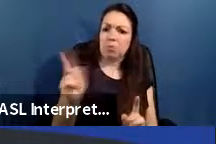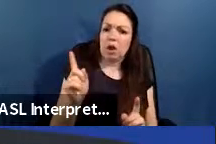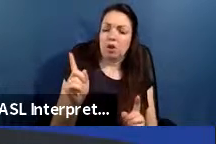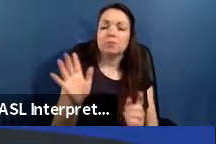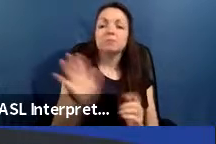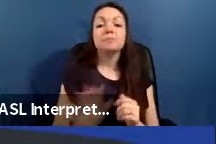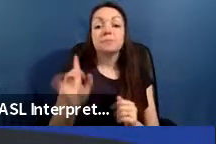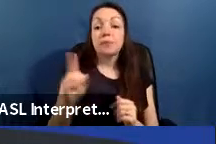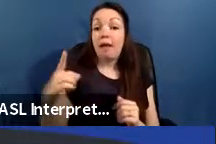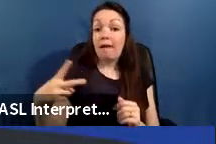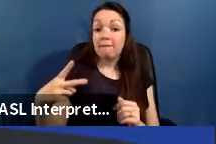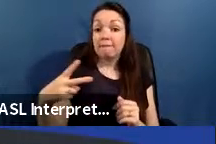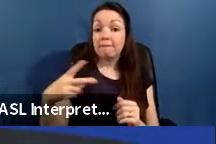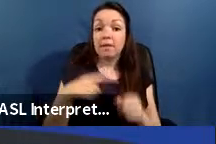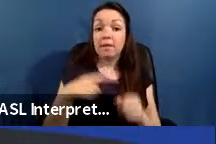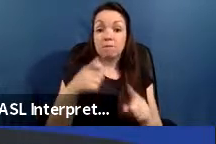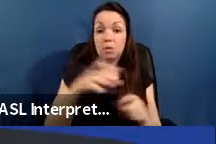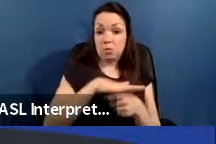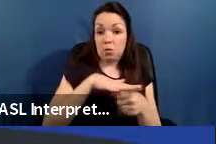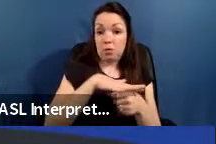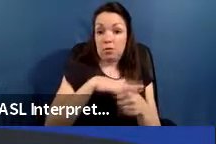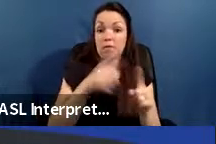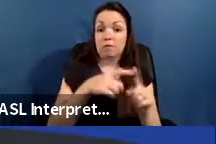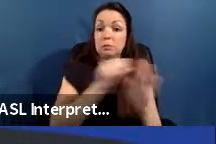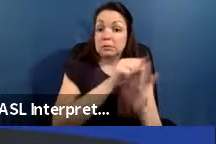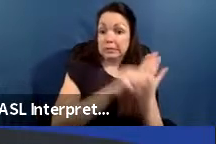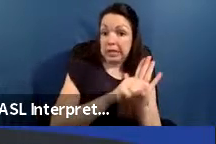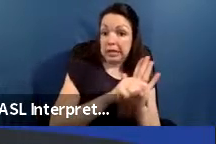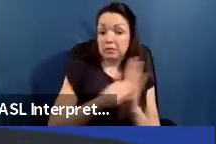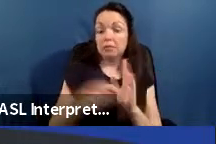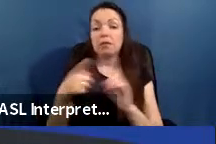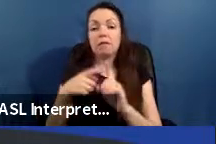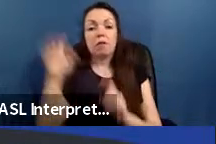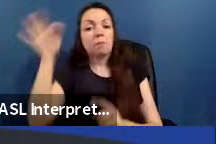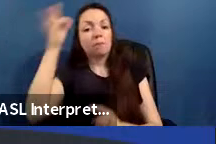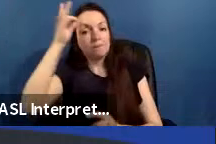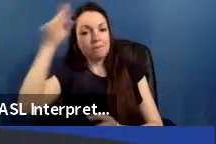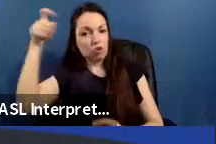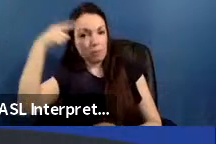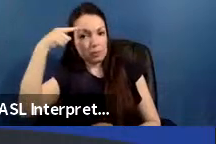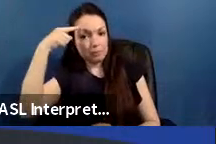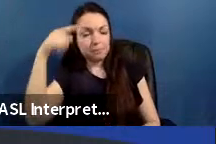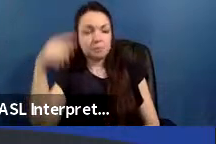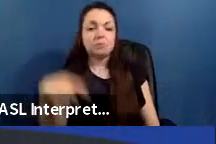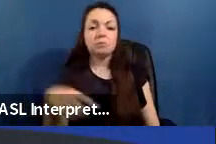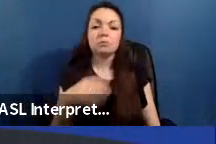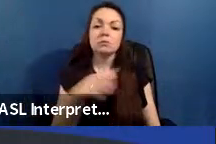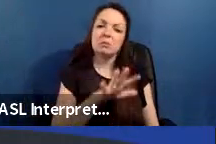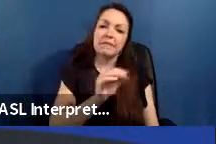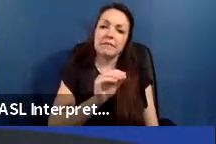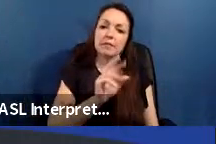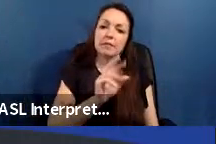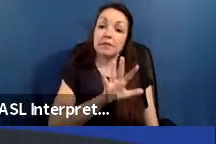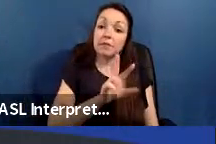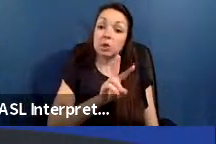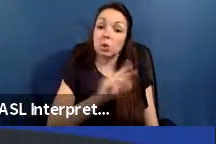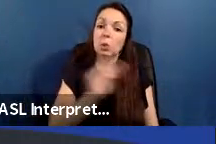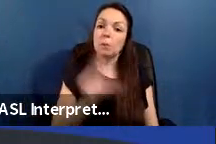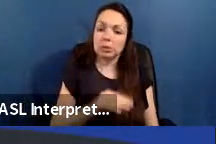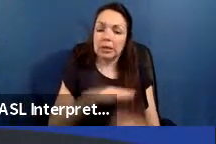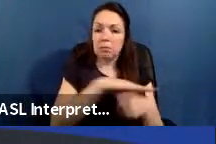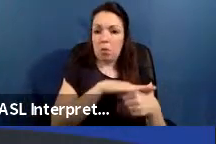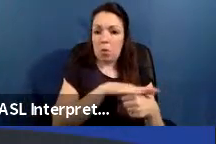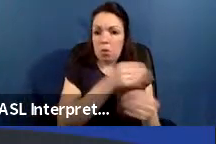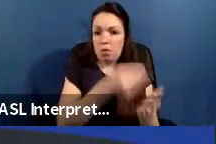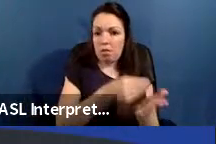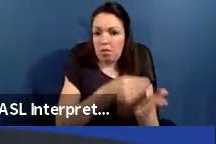local, some money from the state and some money from the federal government. About 52% local funding. We do get some